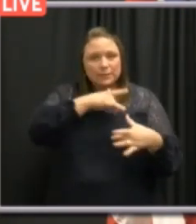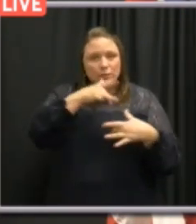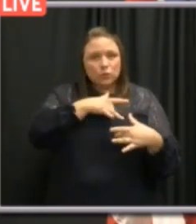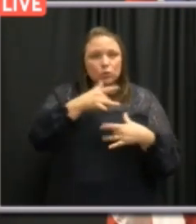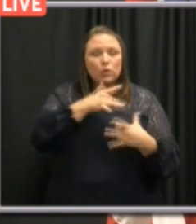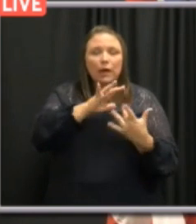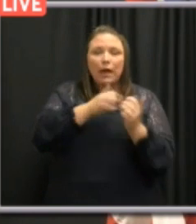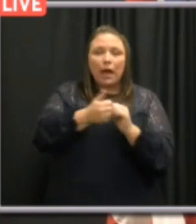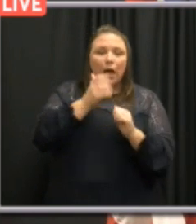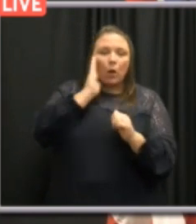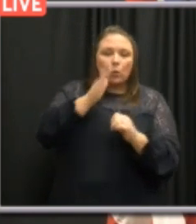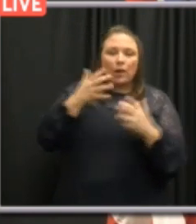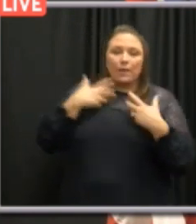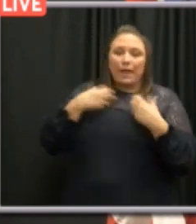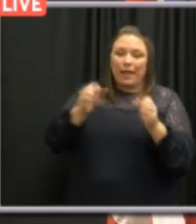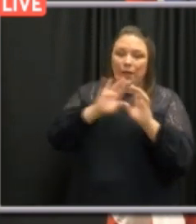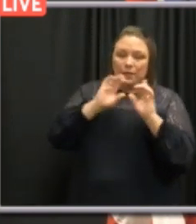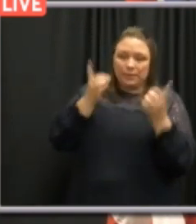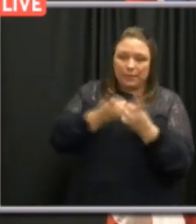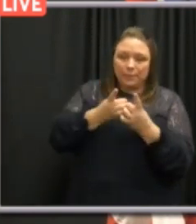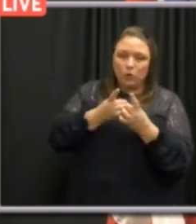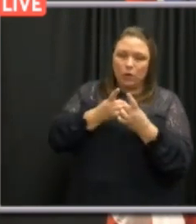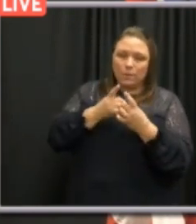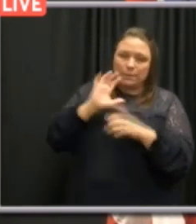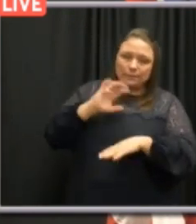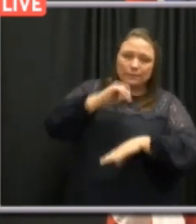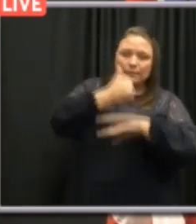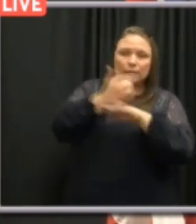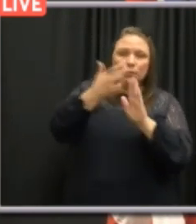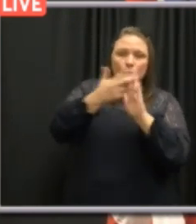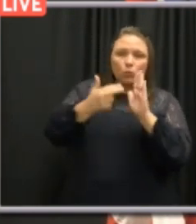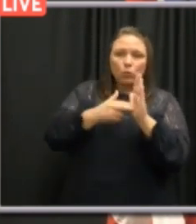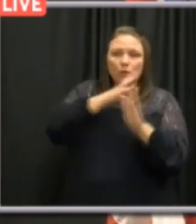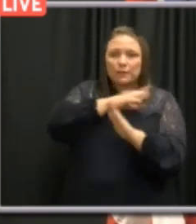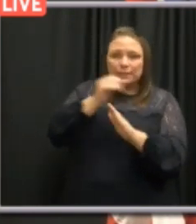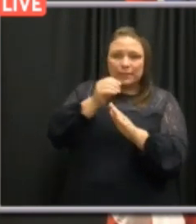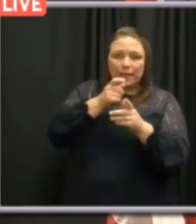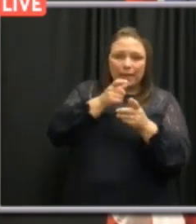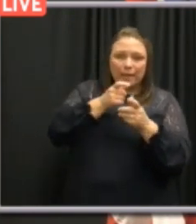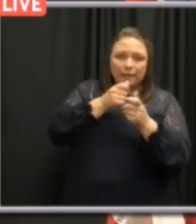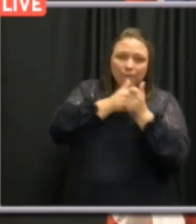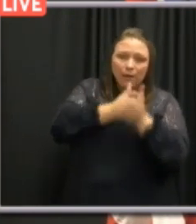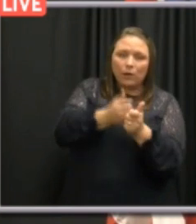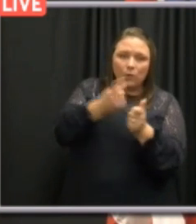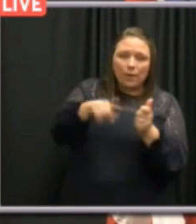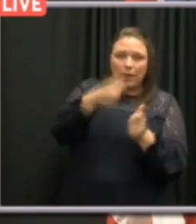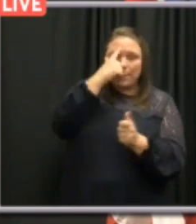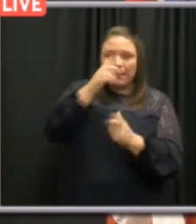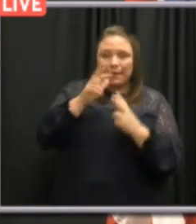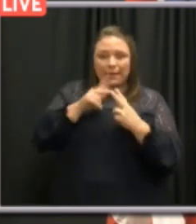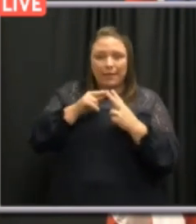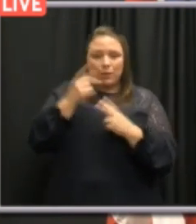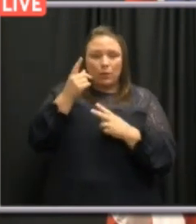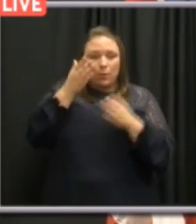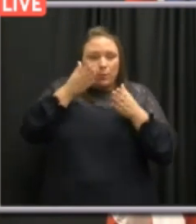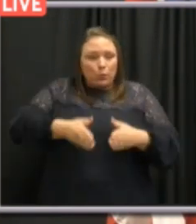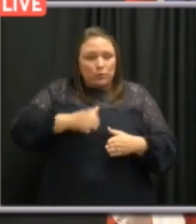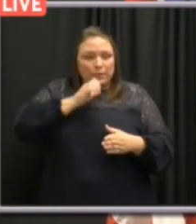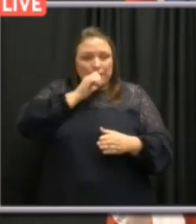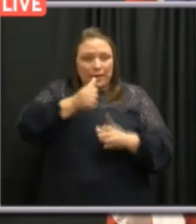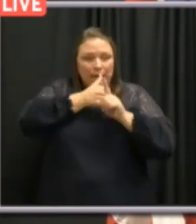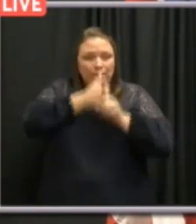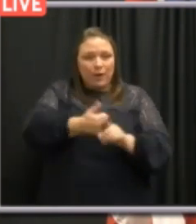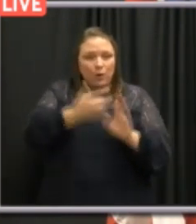How will the health department enforce and monitor rules there? Because either someone did not follow guidelines and needs to be